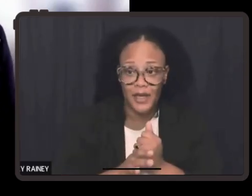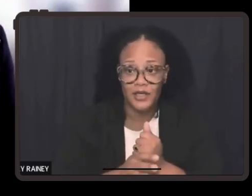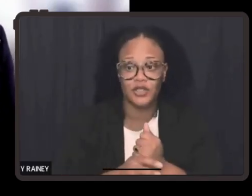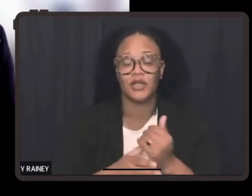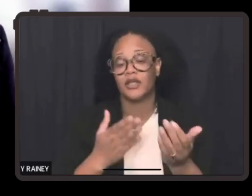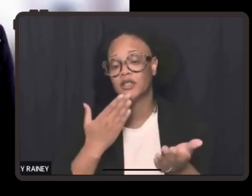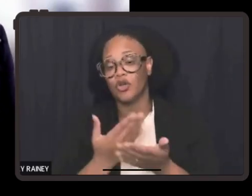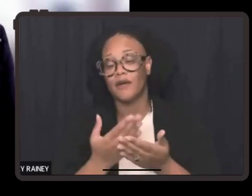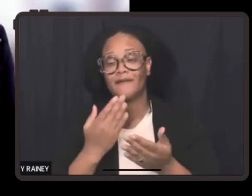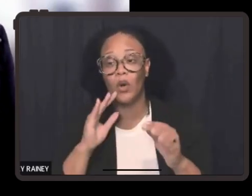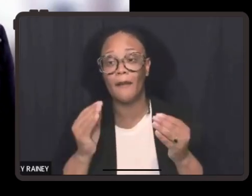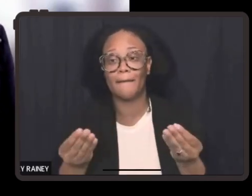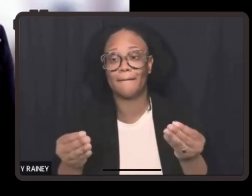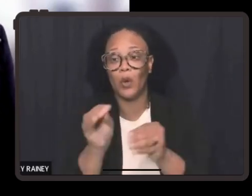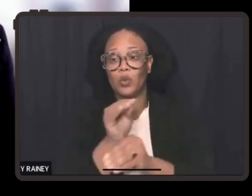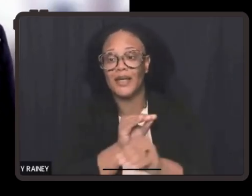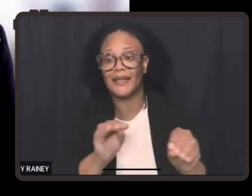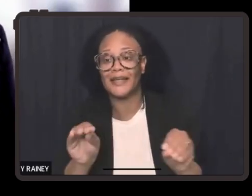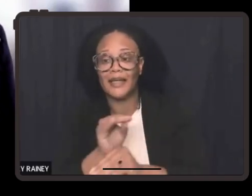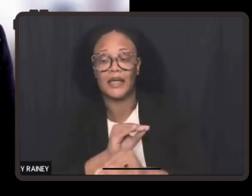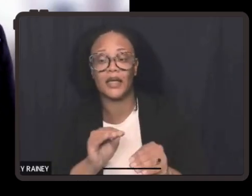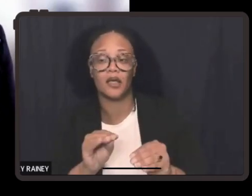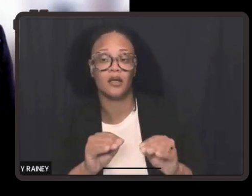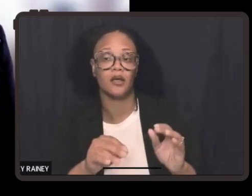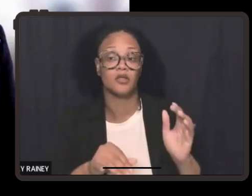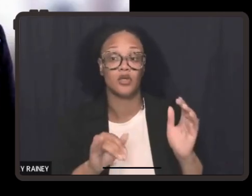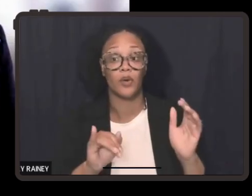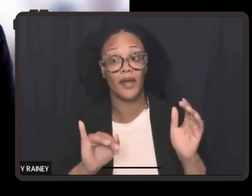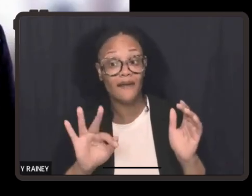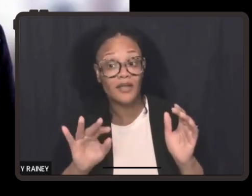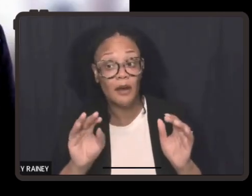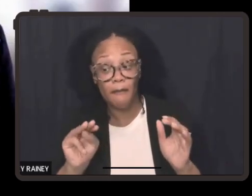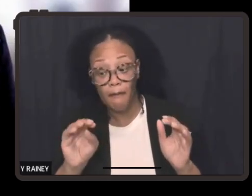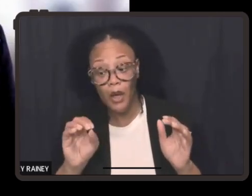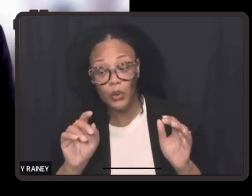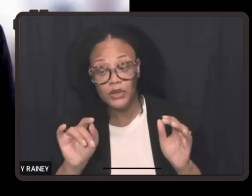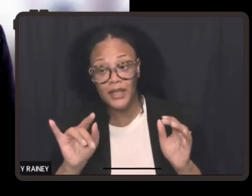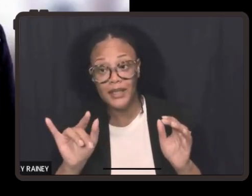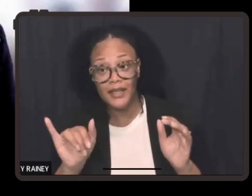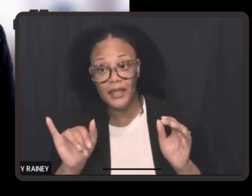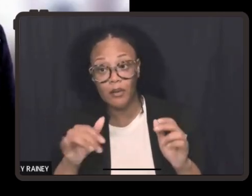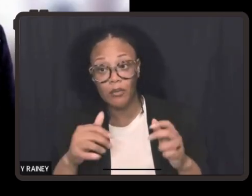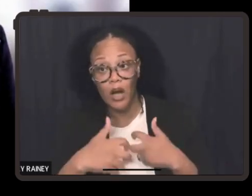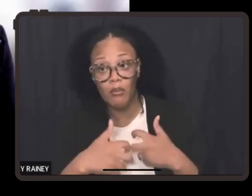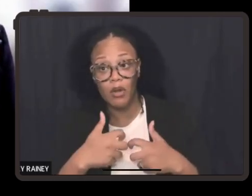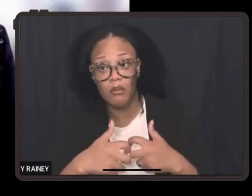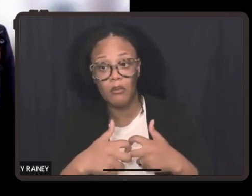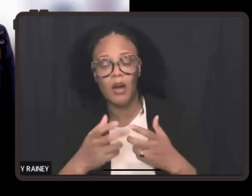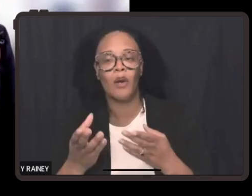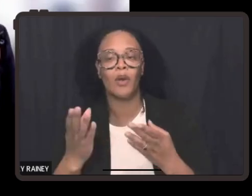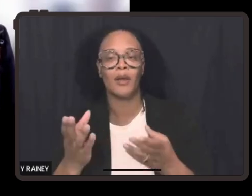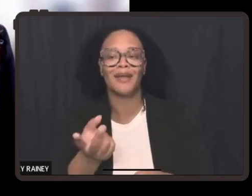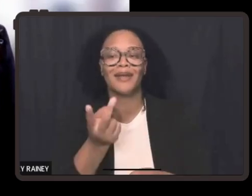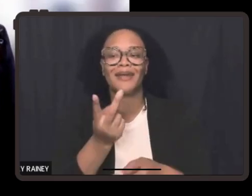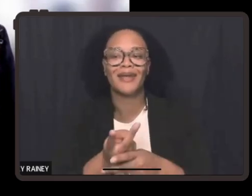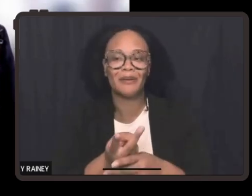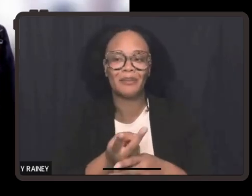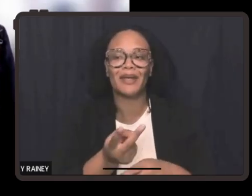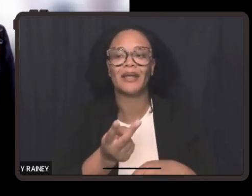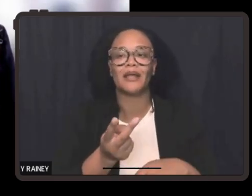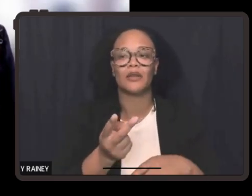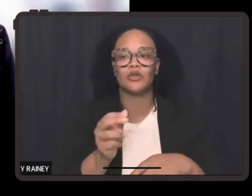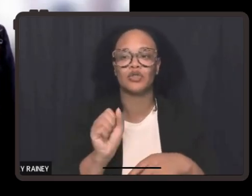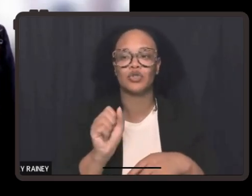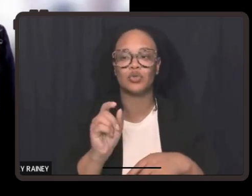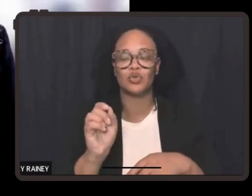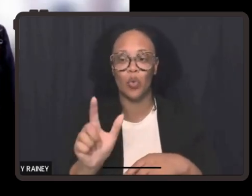problem, I would do a couple of things. I would keep the stool soft with something like a PEG, Miralax,